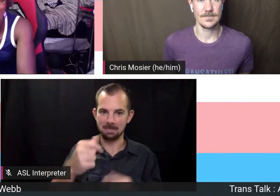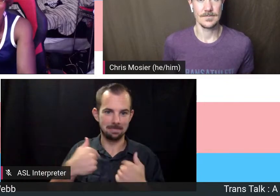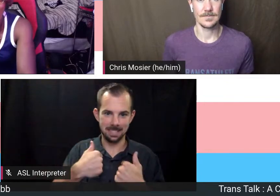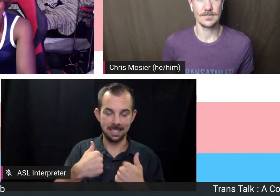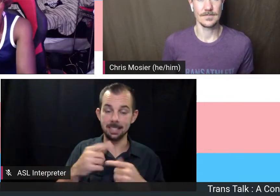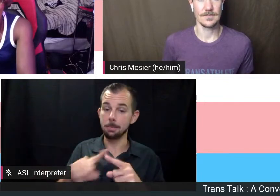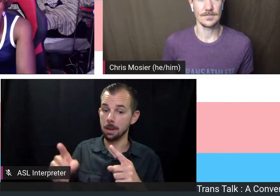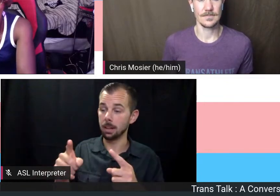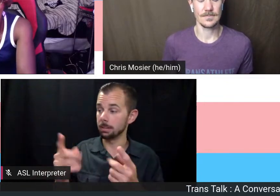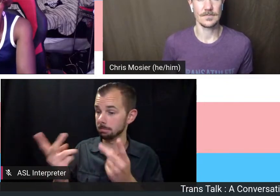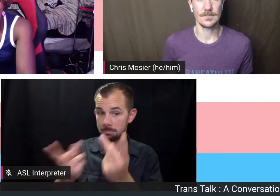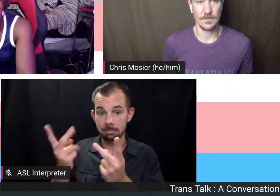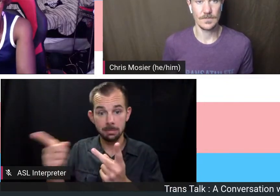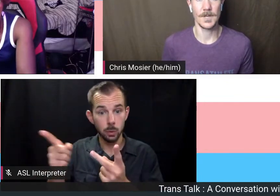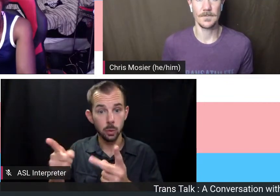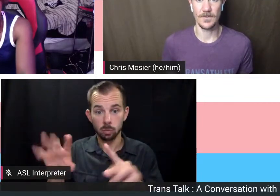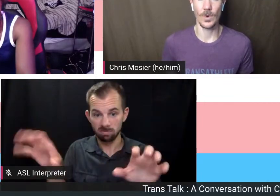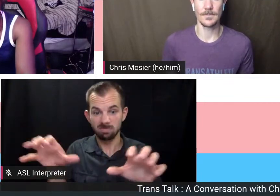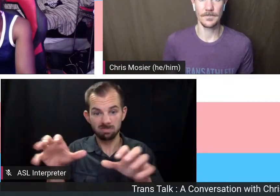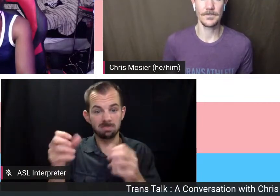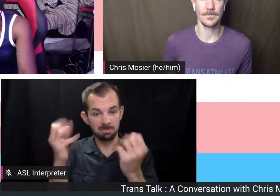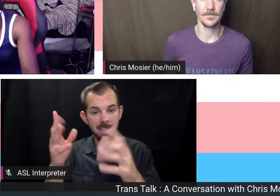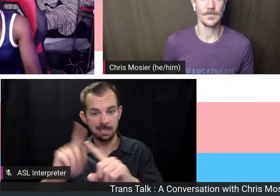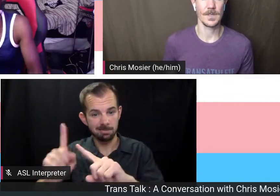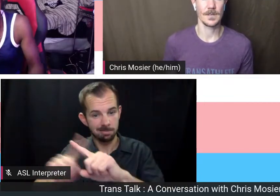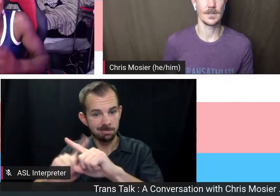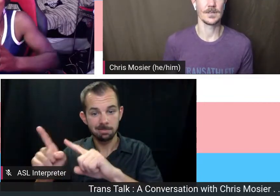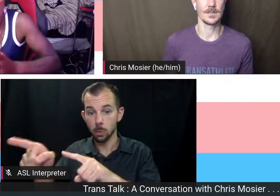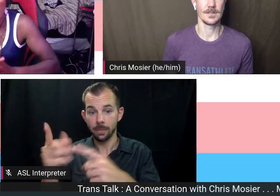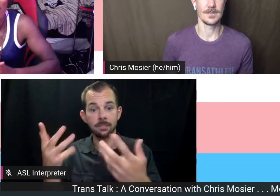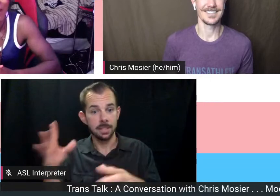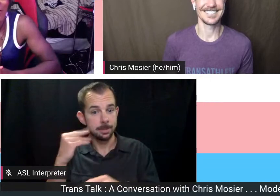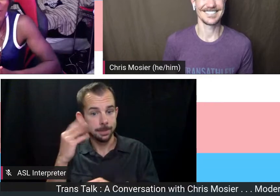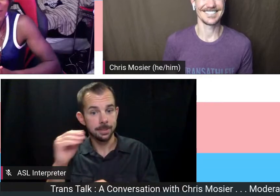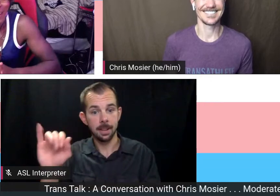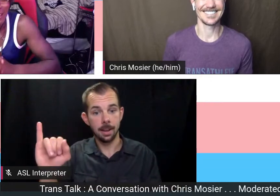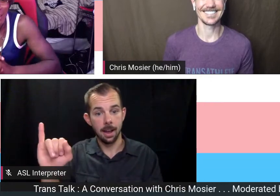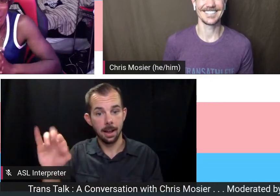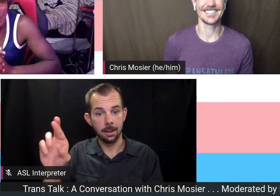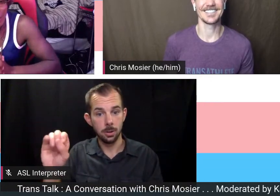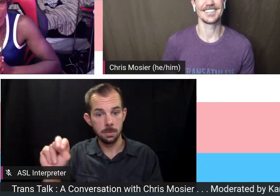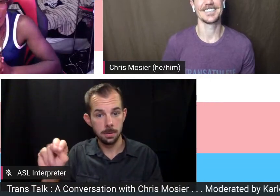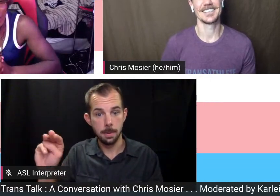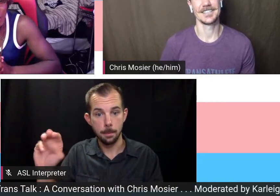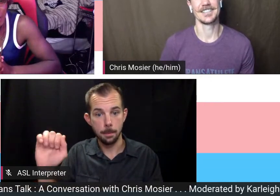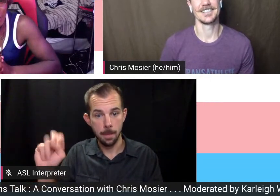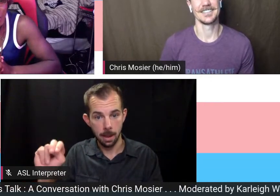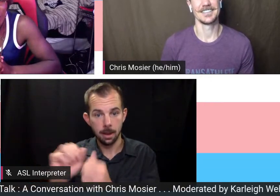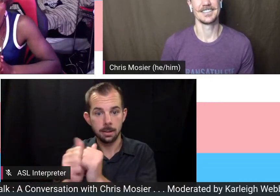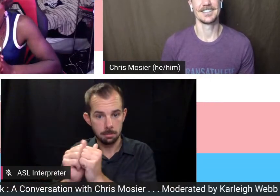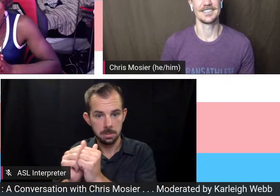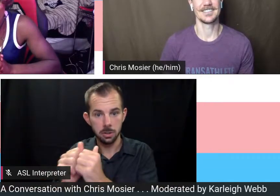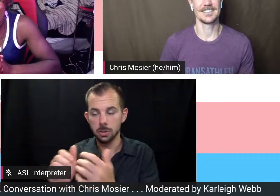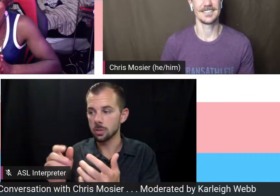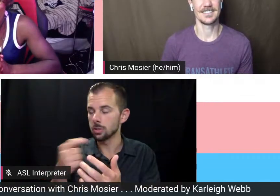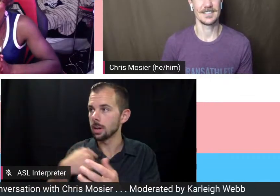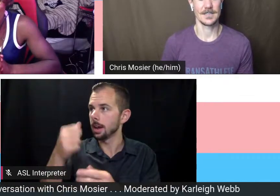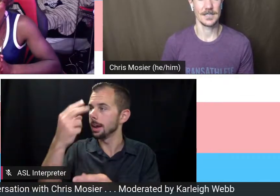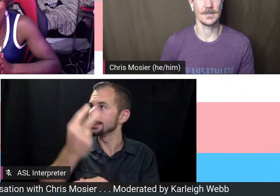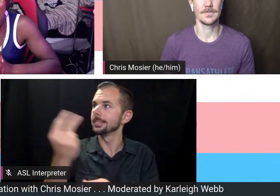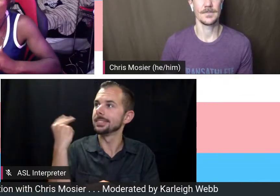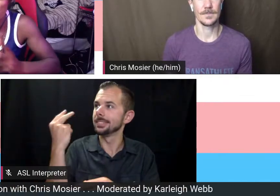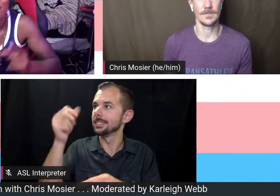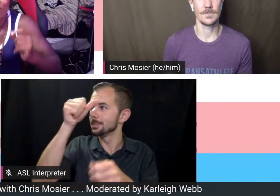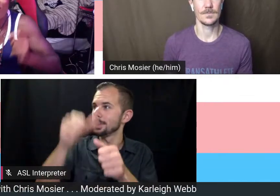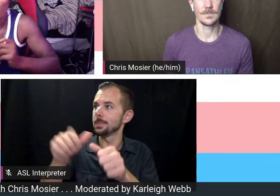You've done an Ironman. In fact, I thought about that. I think about that because I remember the first time